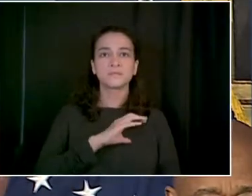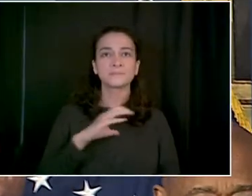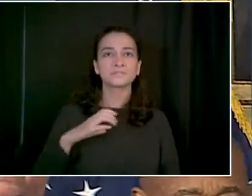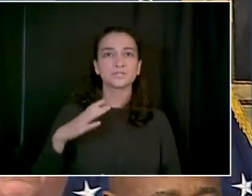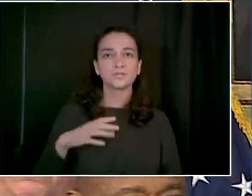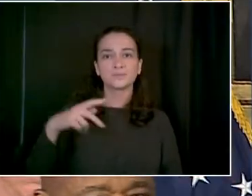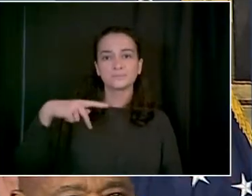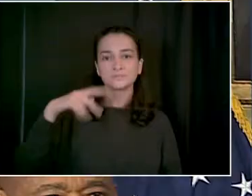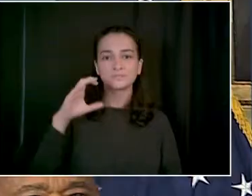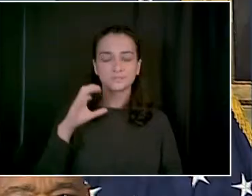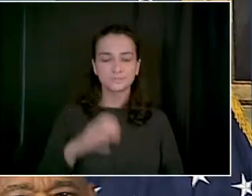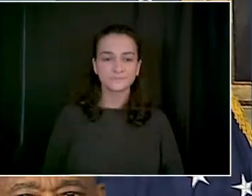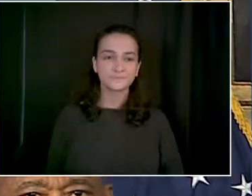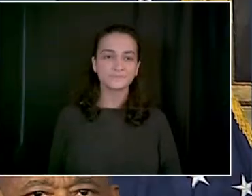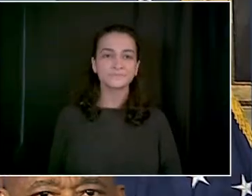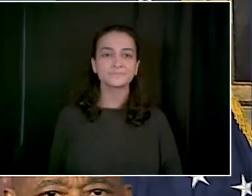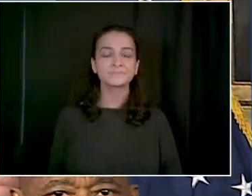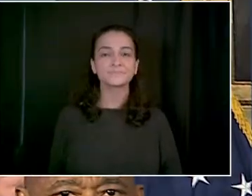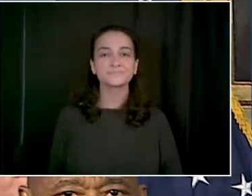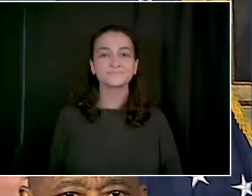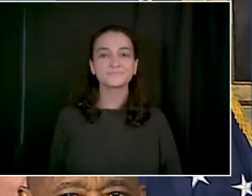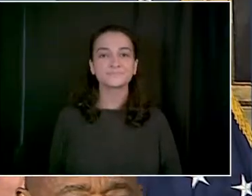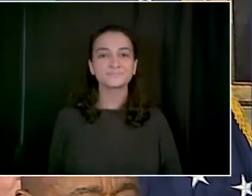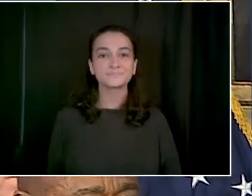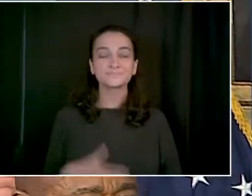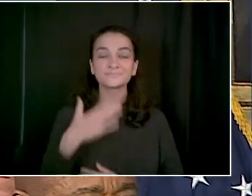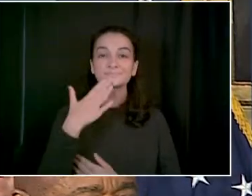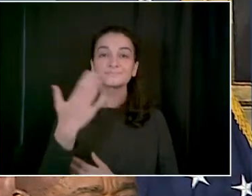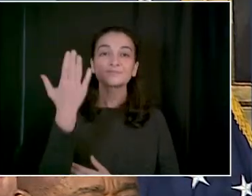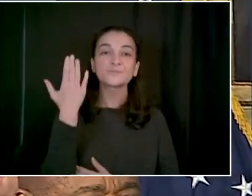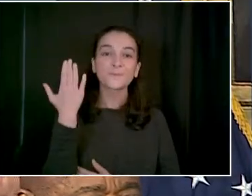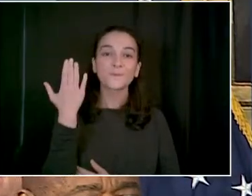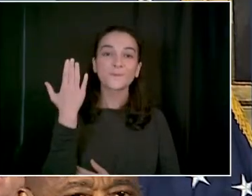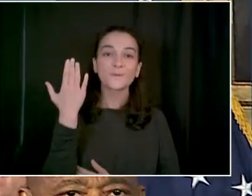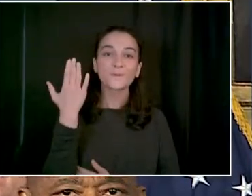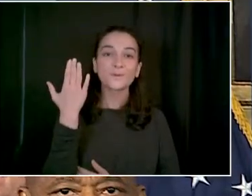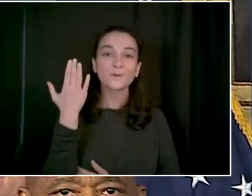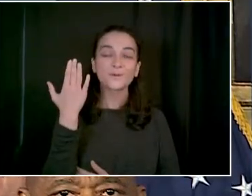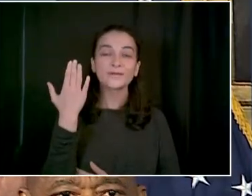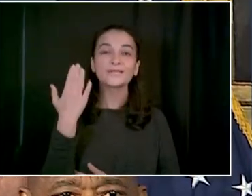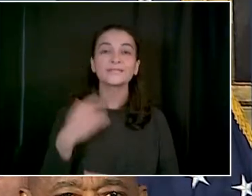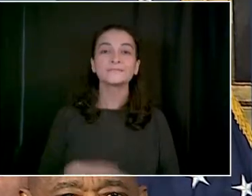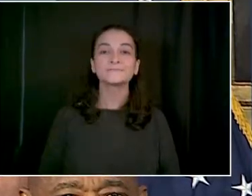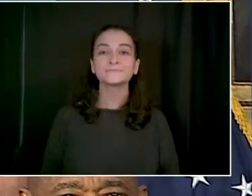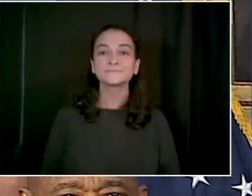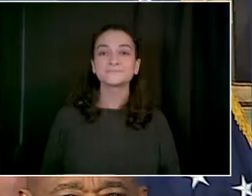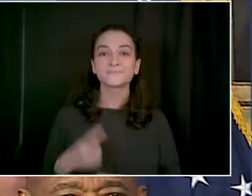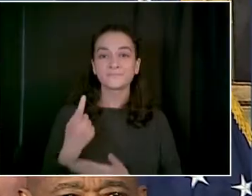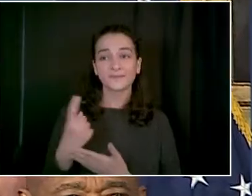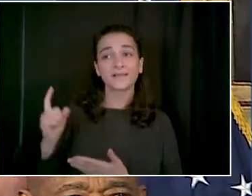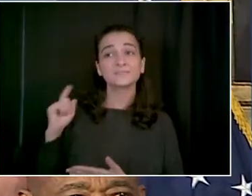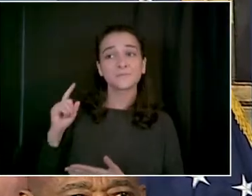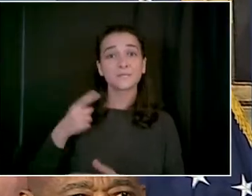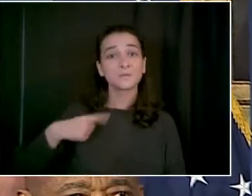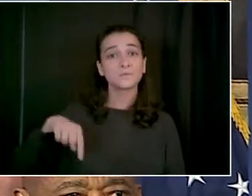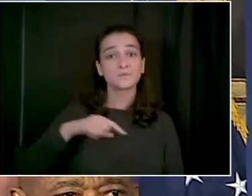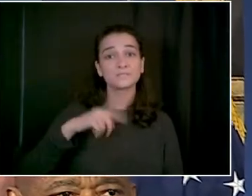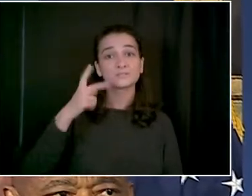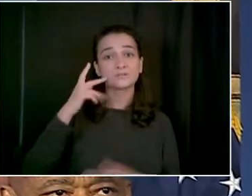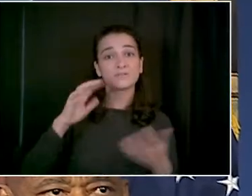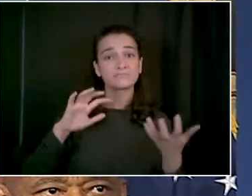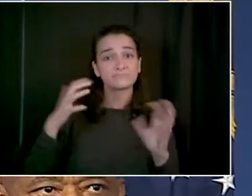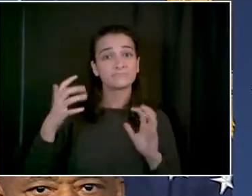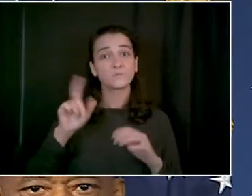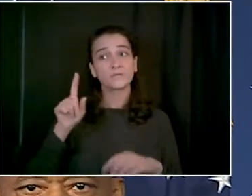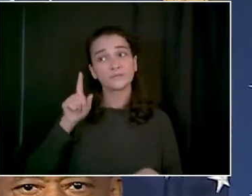Thank you, sir. Good morning. Last week, we saw a troubling incident in the heart of Times Square where NYPD